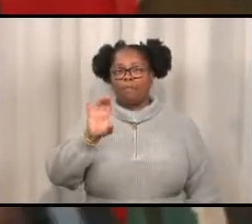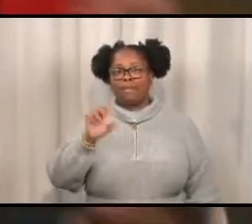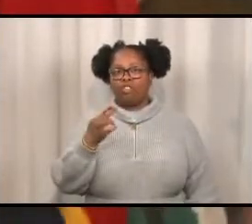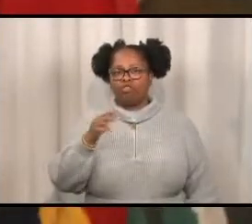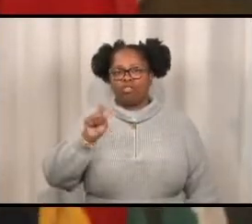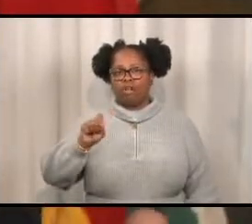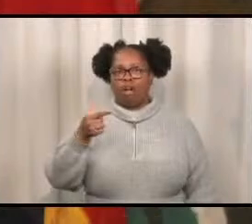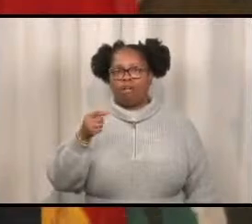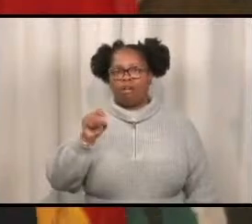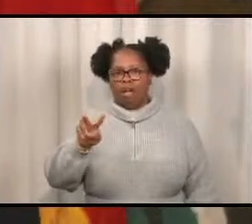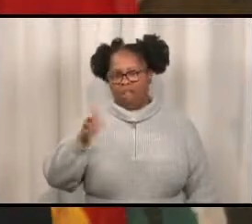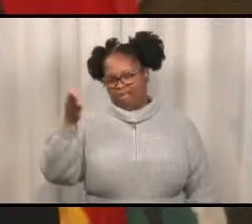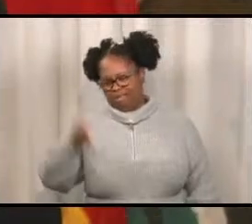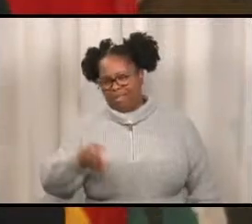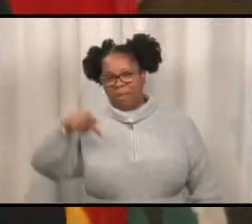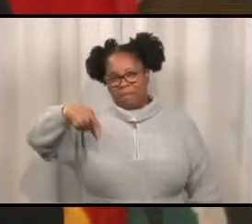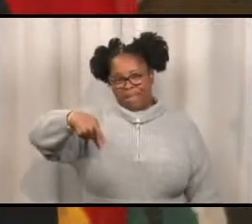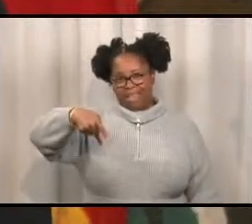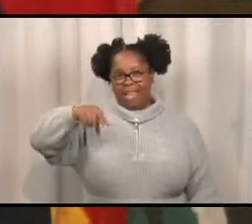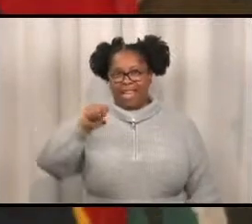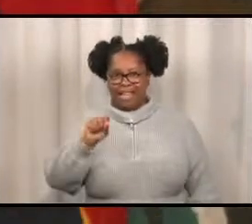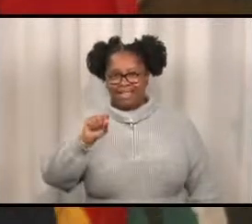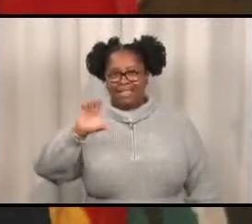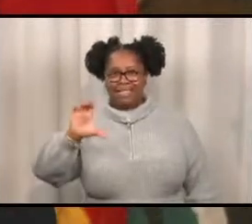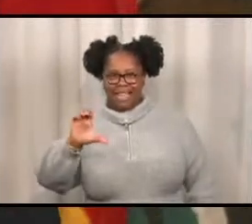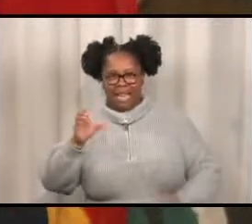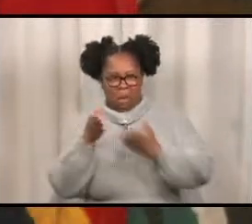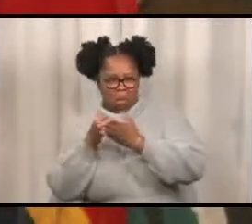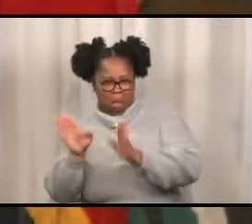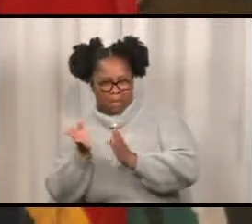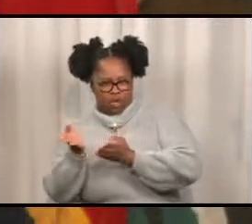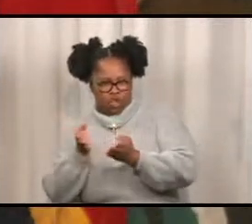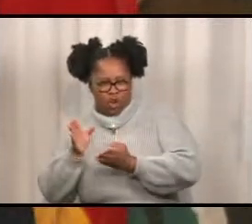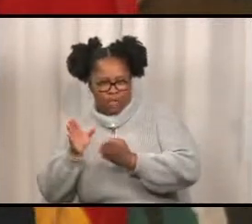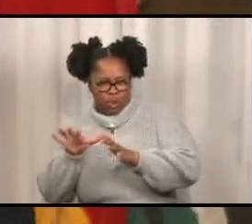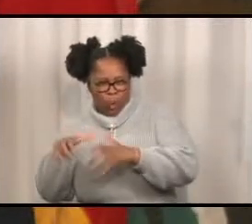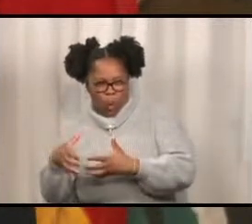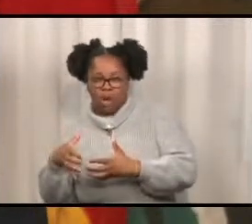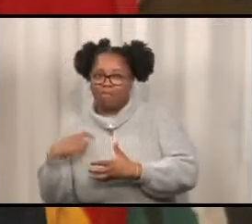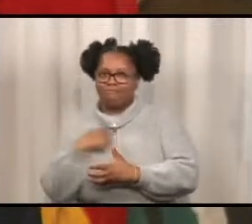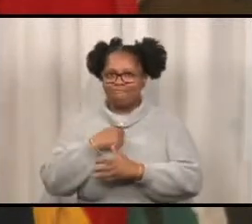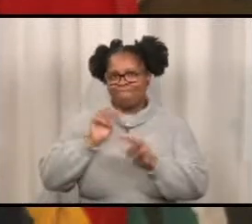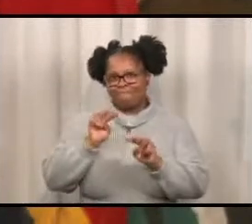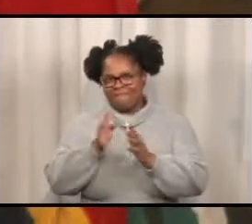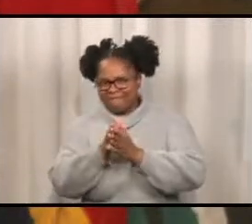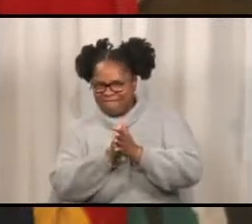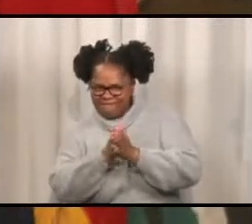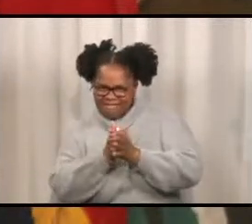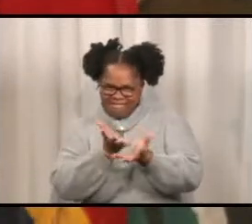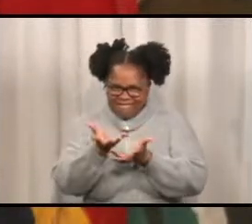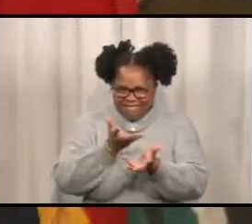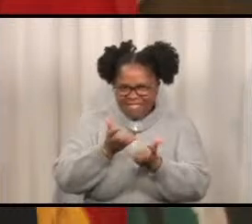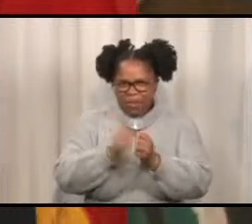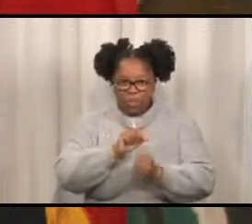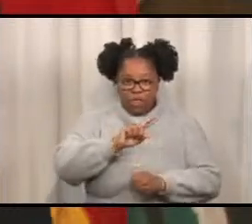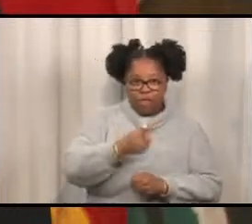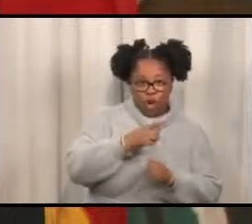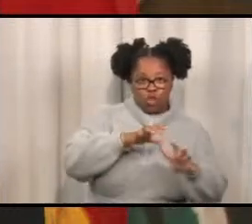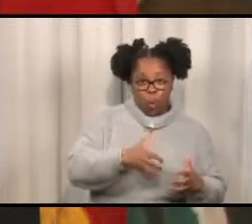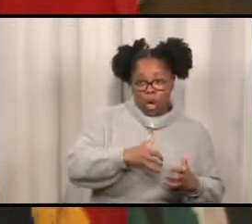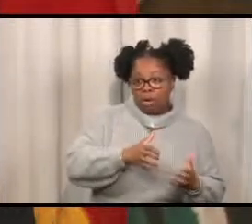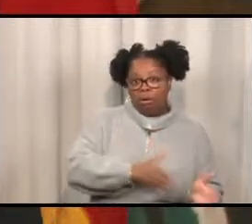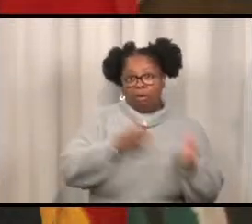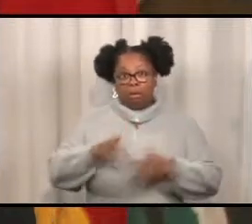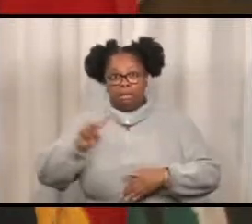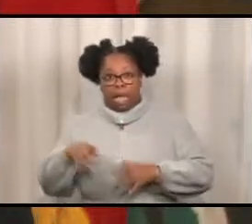longbeach.gov/PSC for Public Service Corps. We look forward to engaging with this first cohort. We're designing the second cohort already.